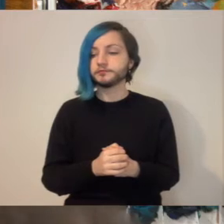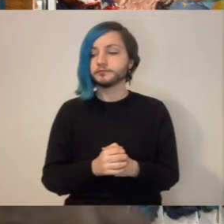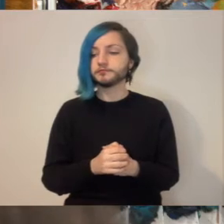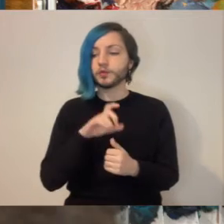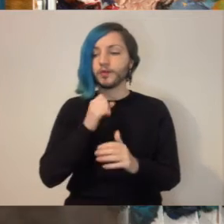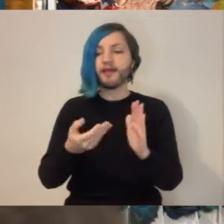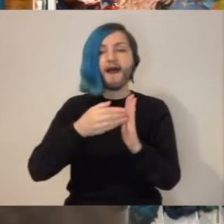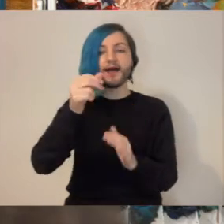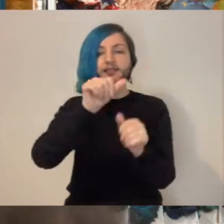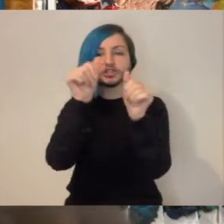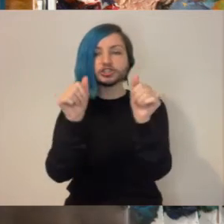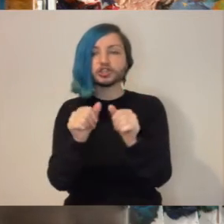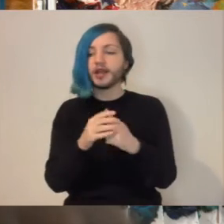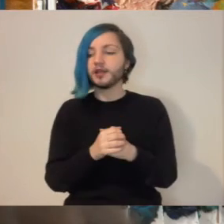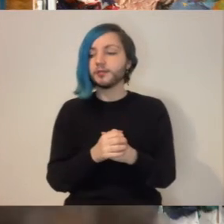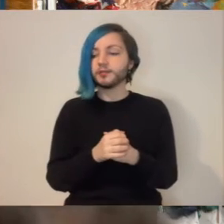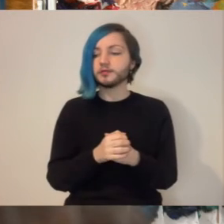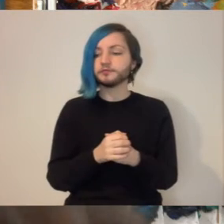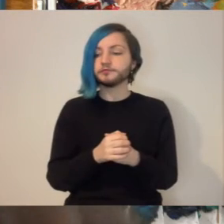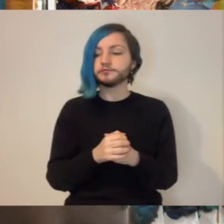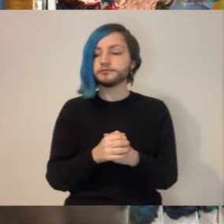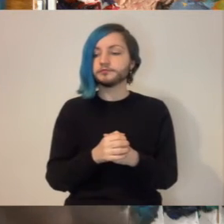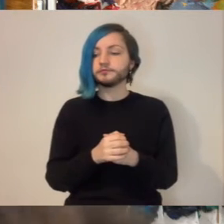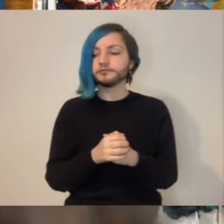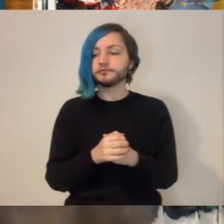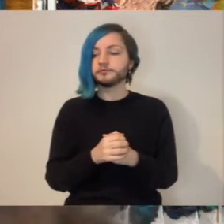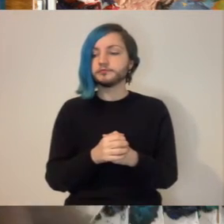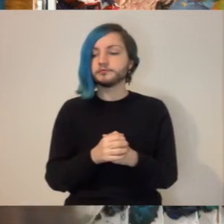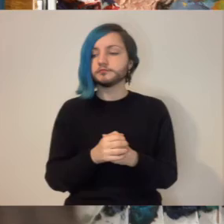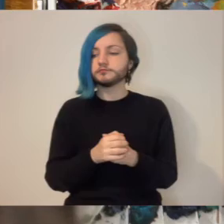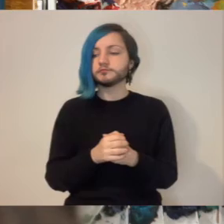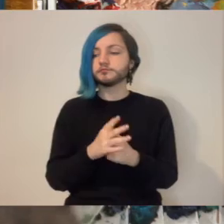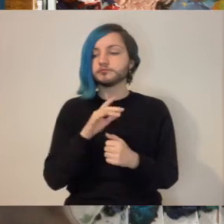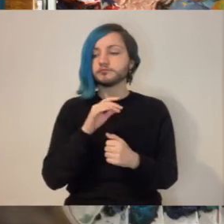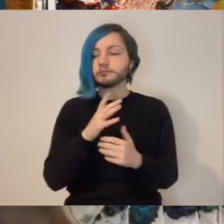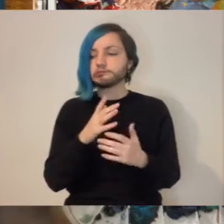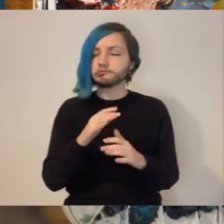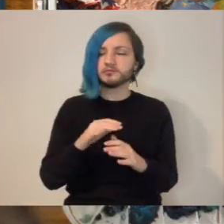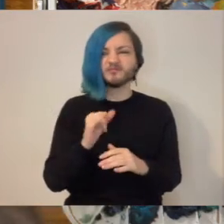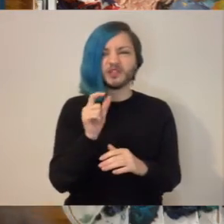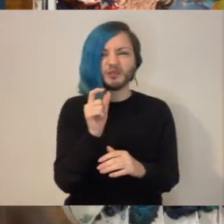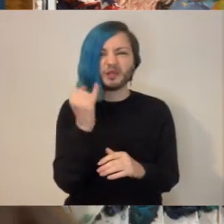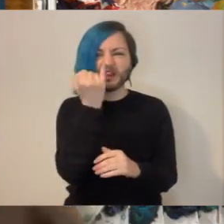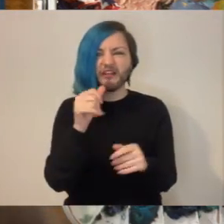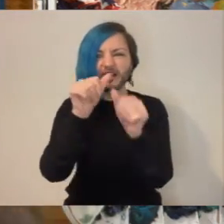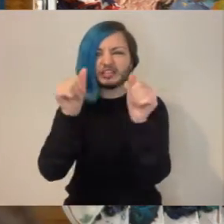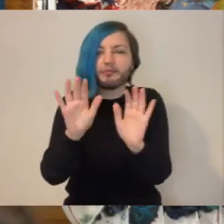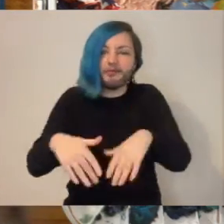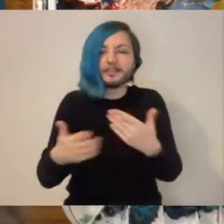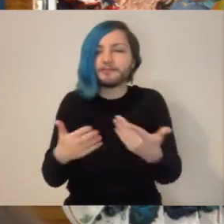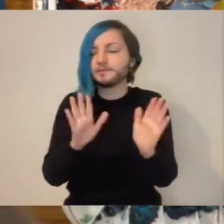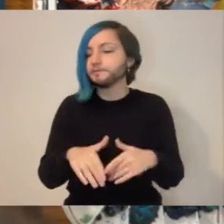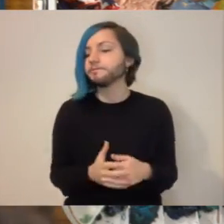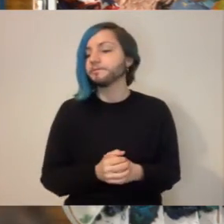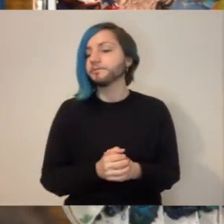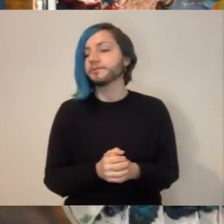I'm going to put sort of a shape there, which is going to be her head. And this is all going to be, you know, very kind of, I made that a bit ugly shape, never